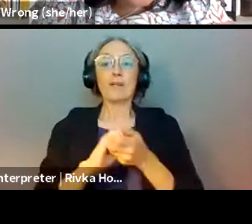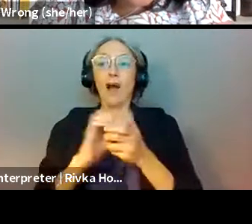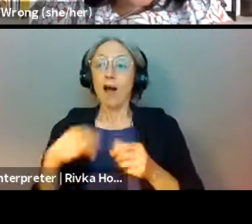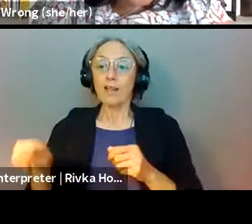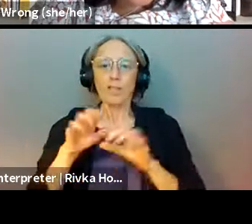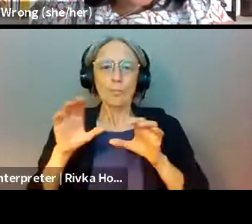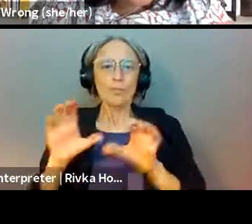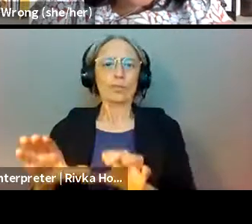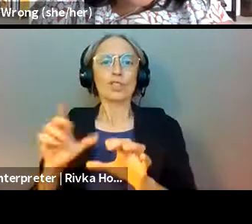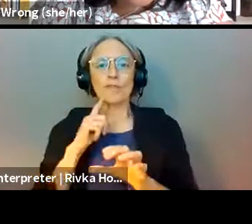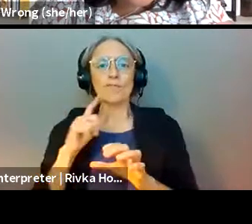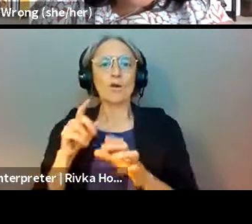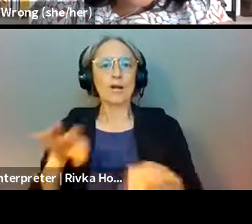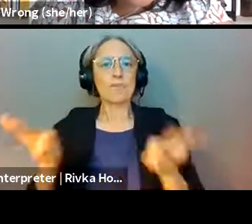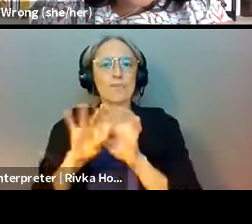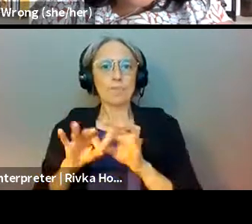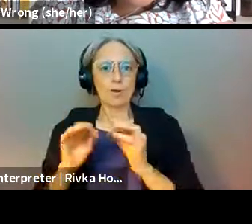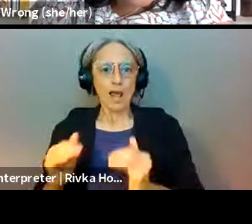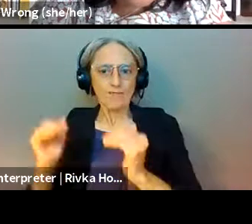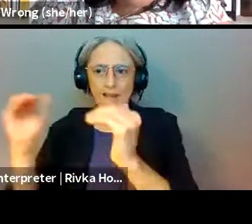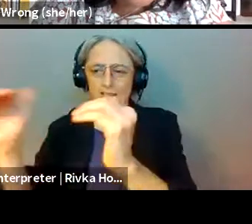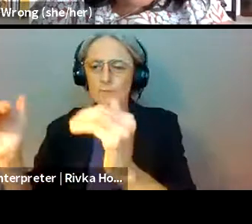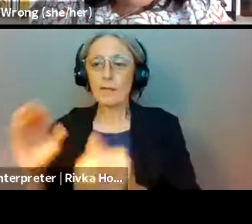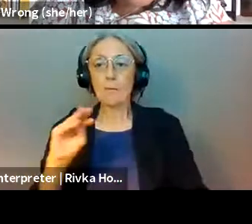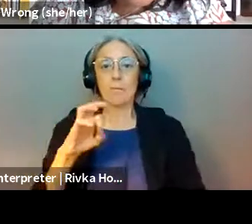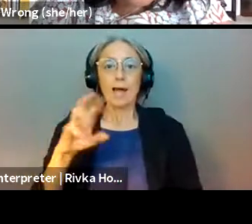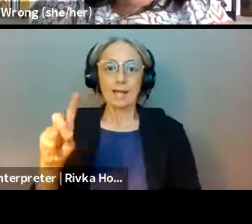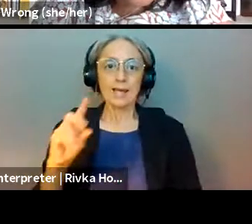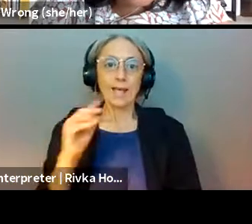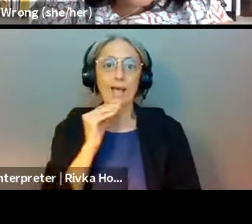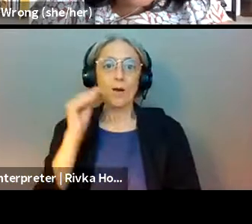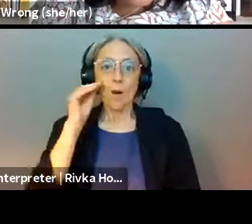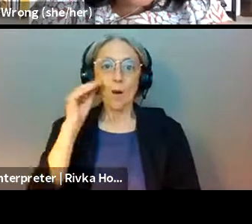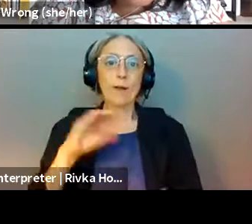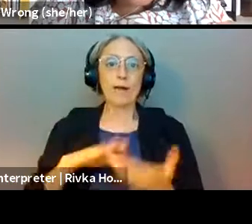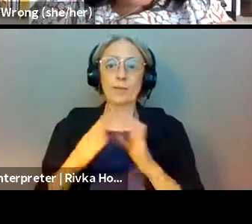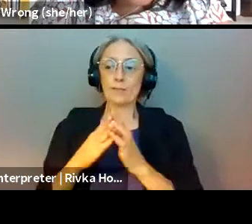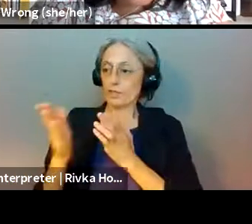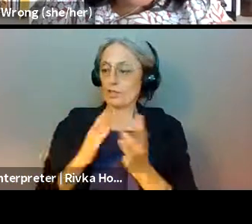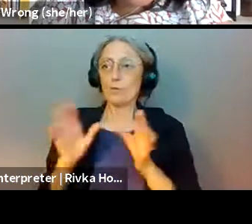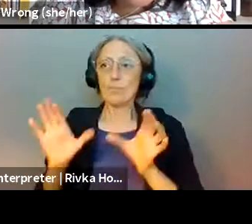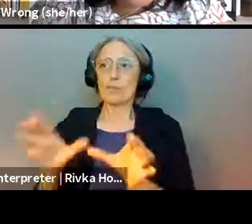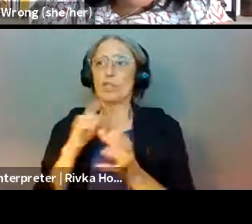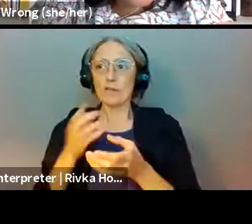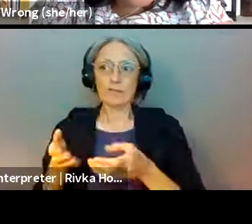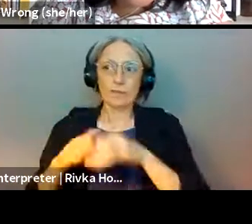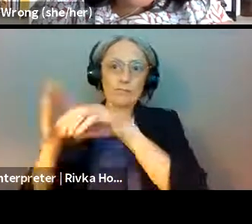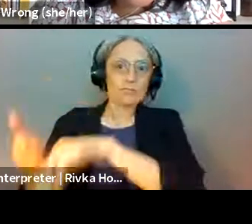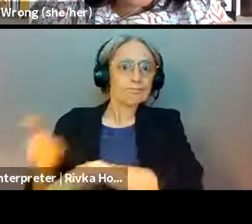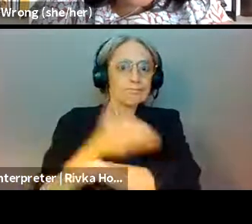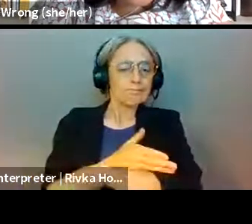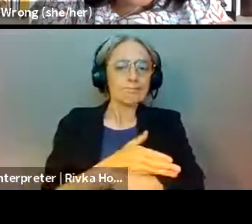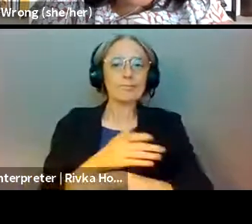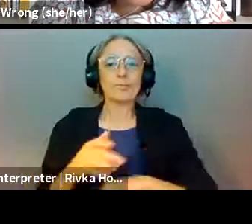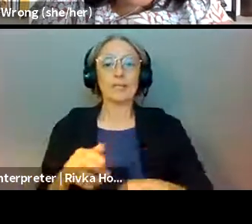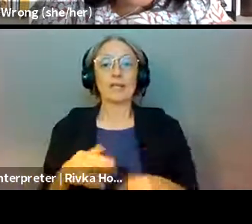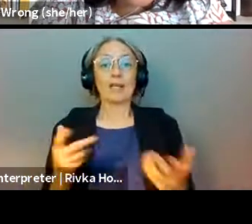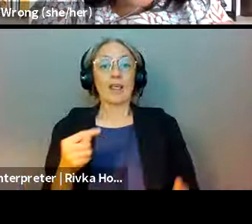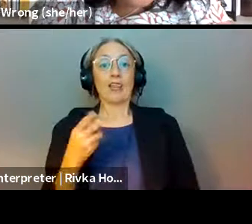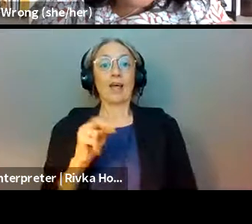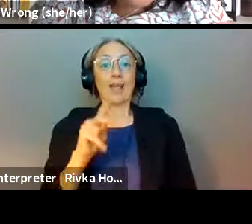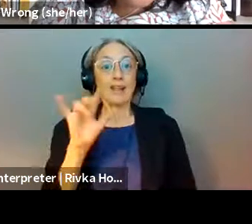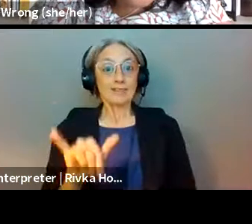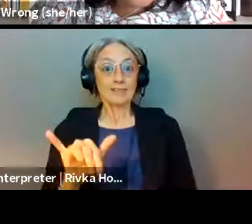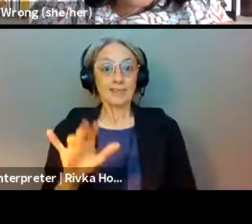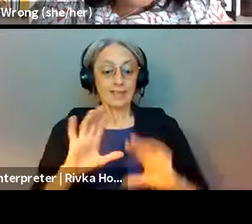advancements and investments in Medicaid, home and community-based services, we are asking ourselves at the Kelsey, and I invite us